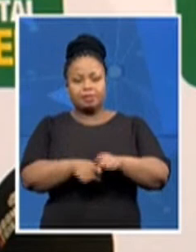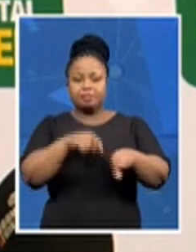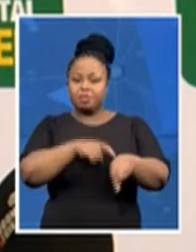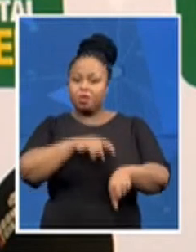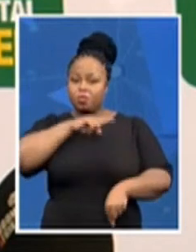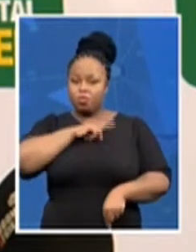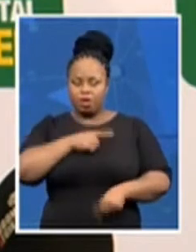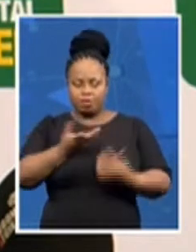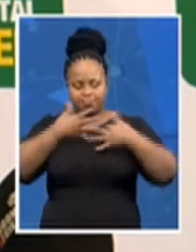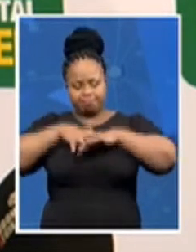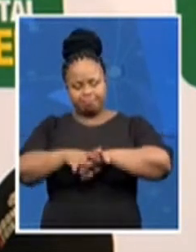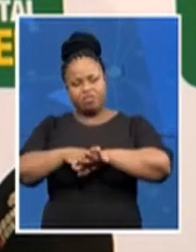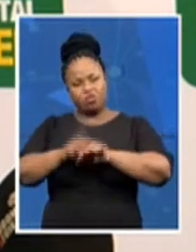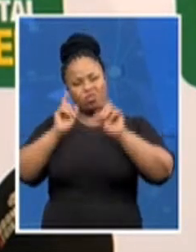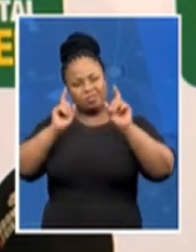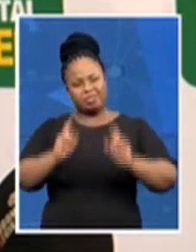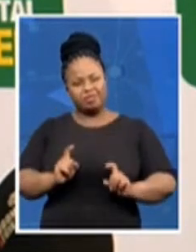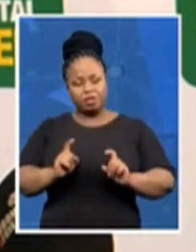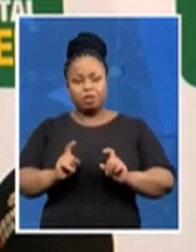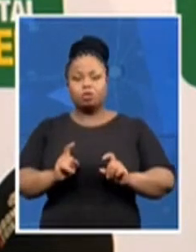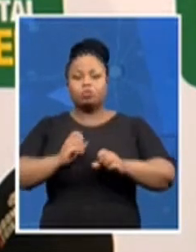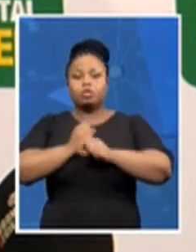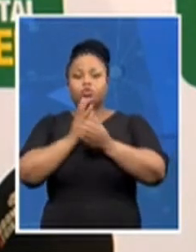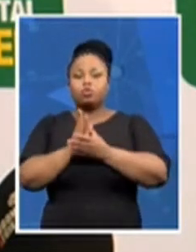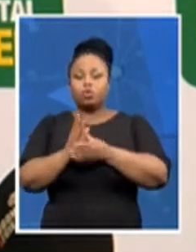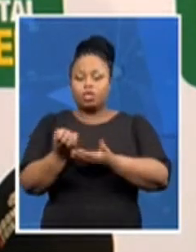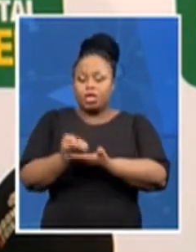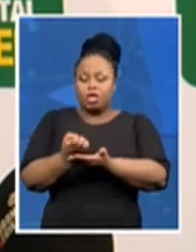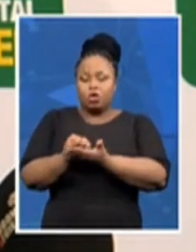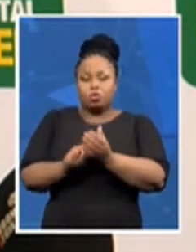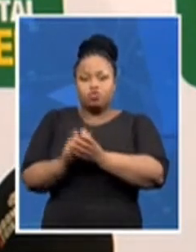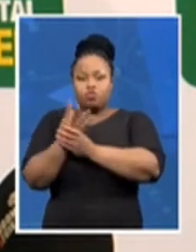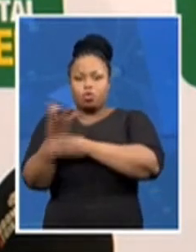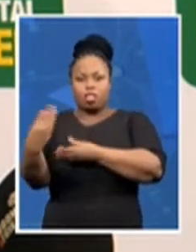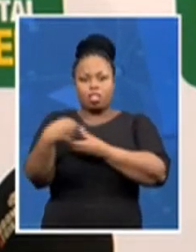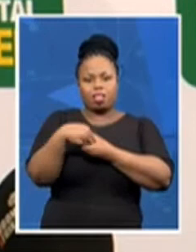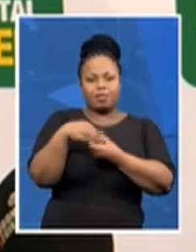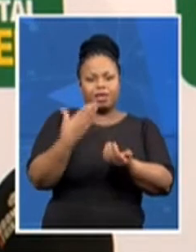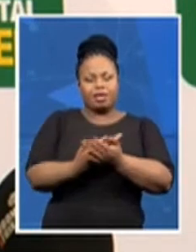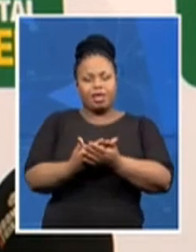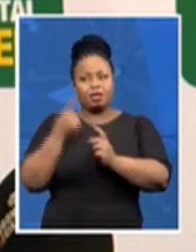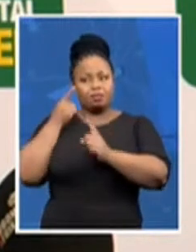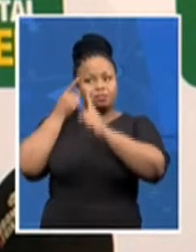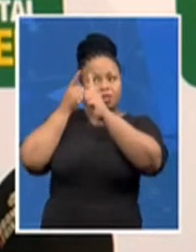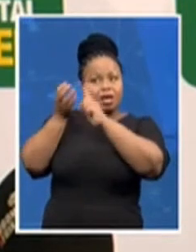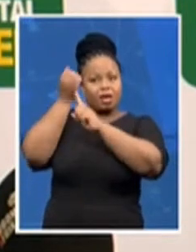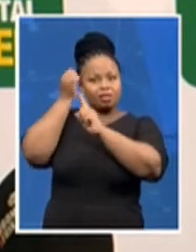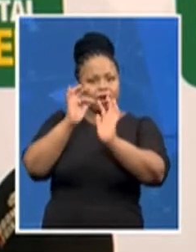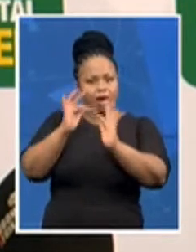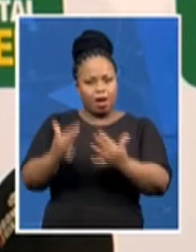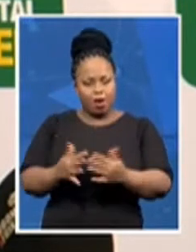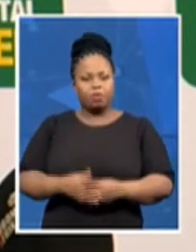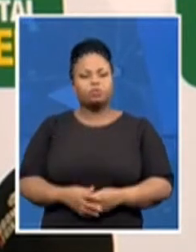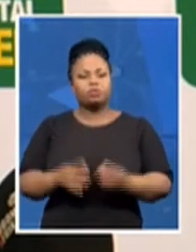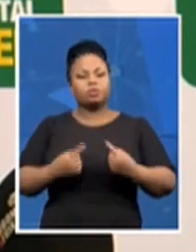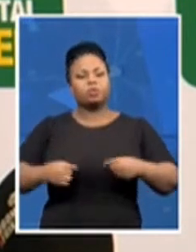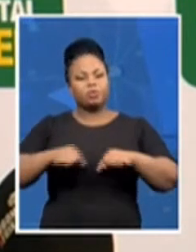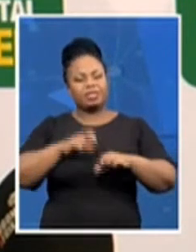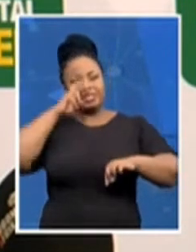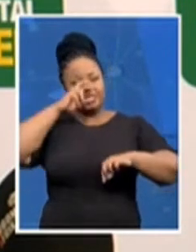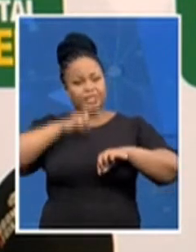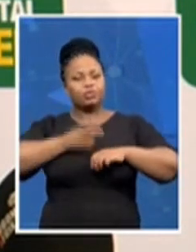inclusive economic growth. To achieve this, we will require that we build a solid skills base and